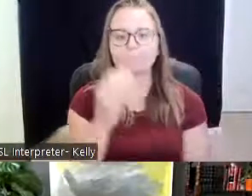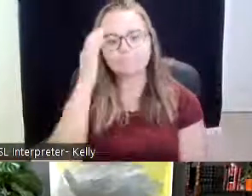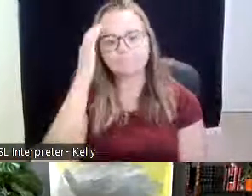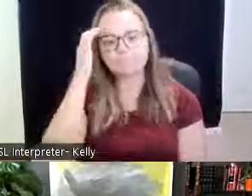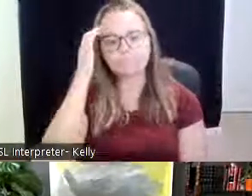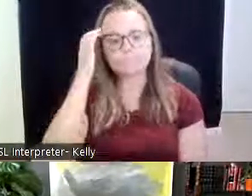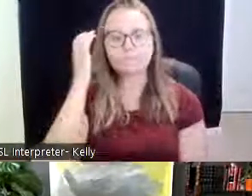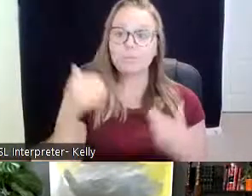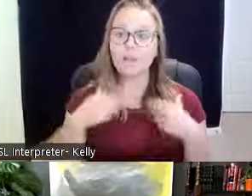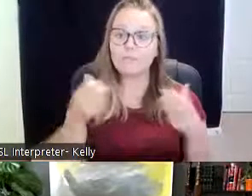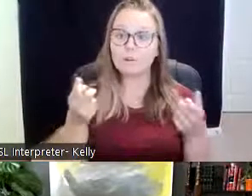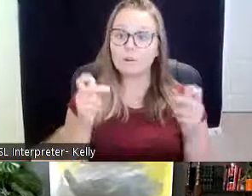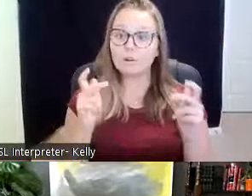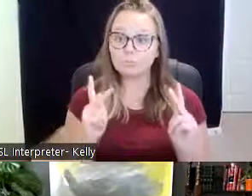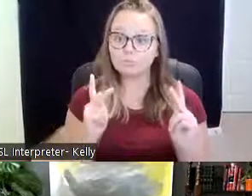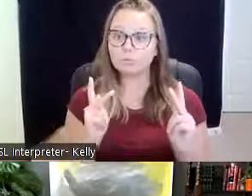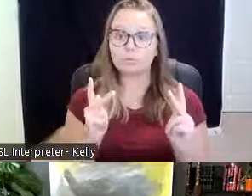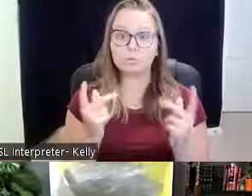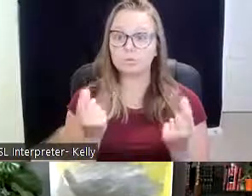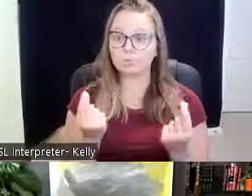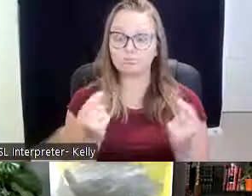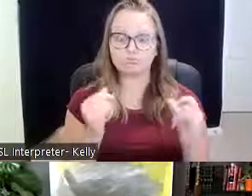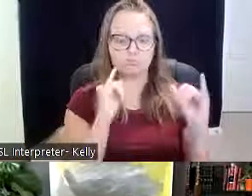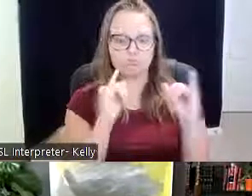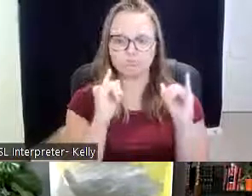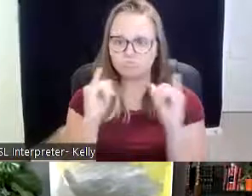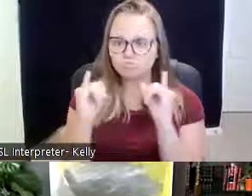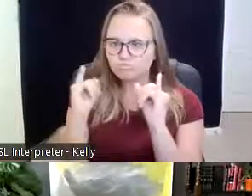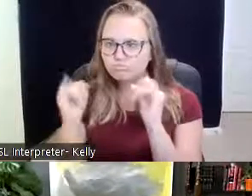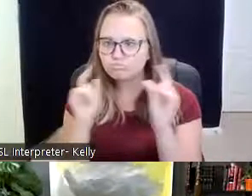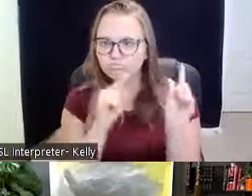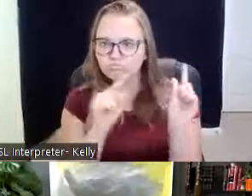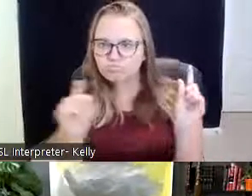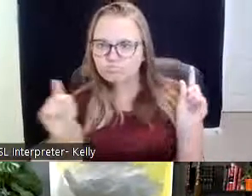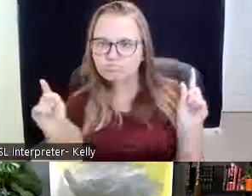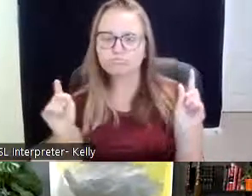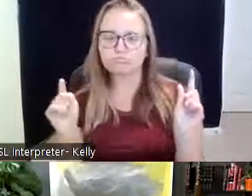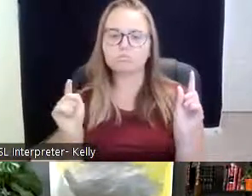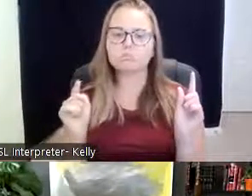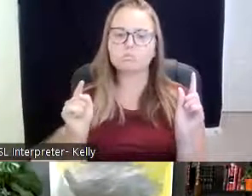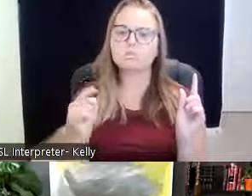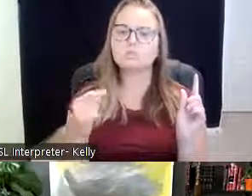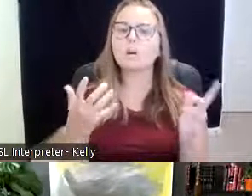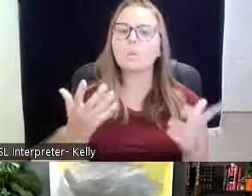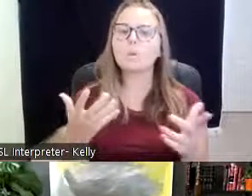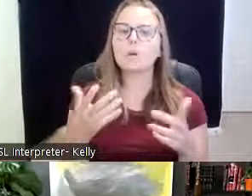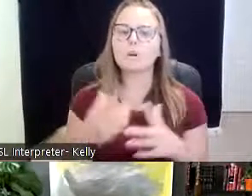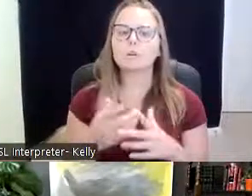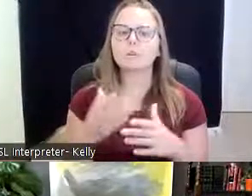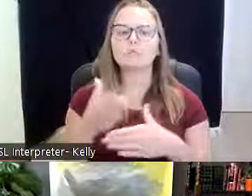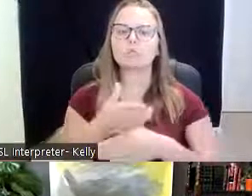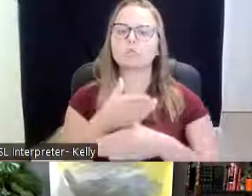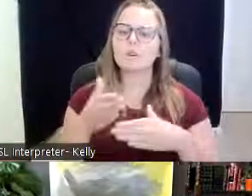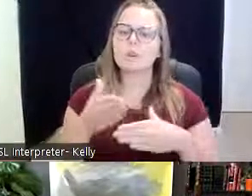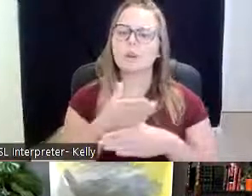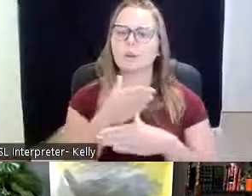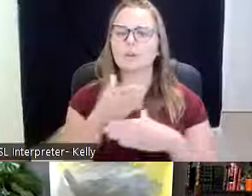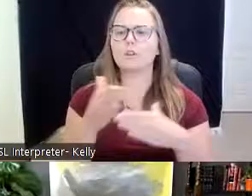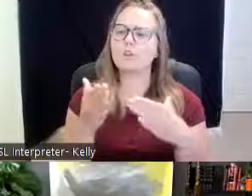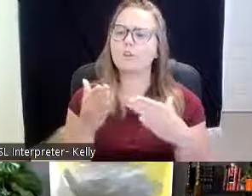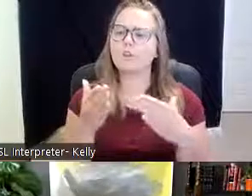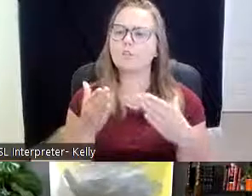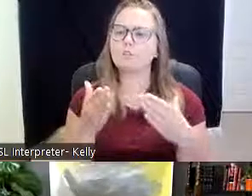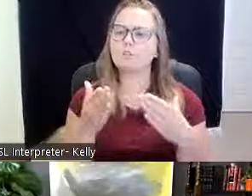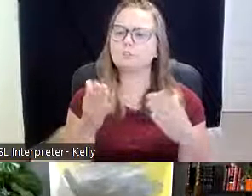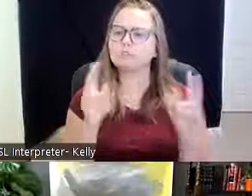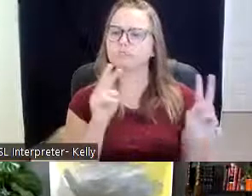to interview various centenarians. And so I thought I would start by sharing a couple of relevant